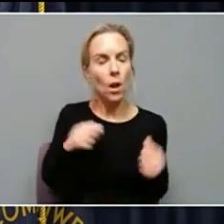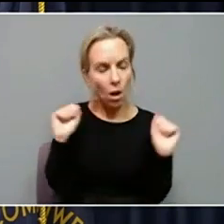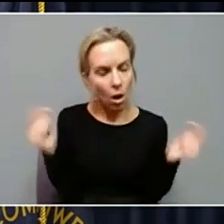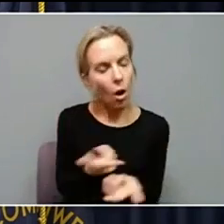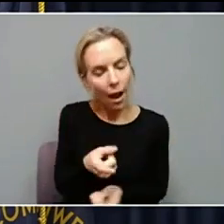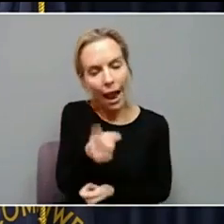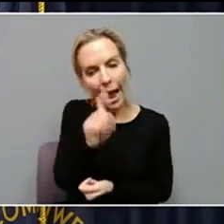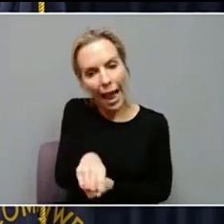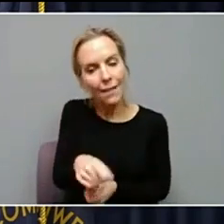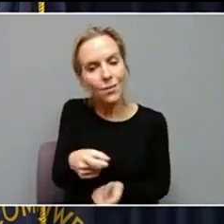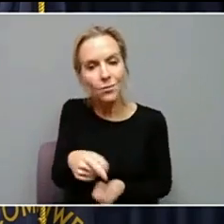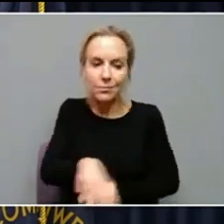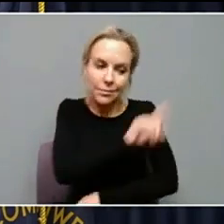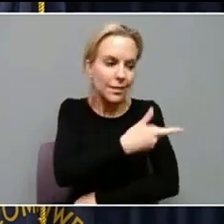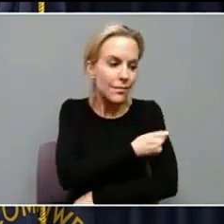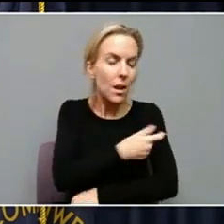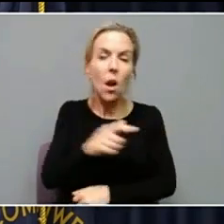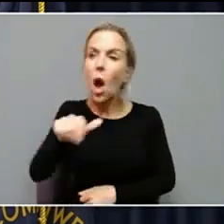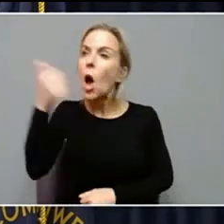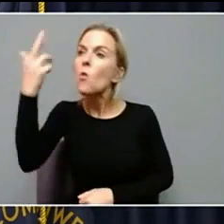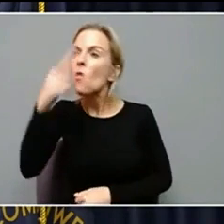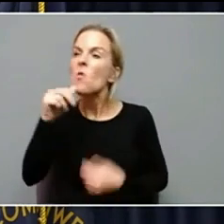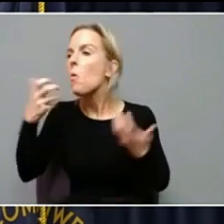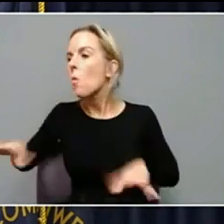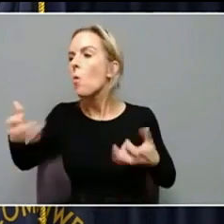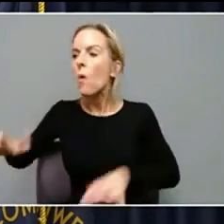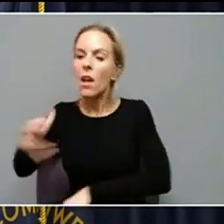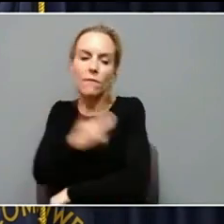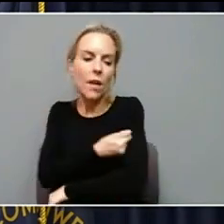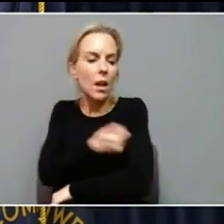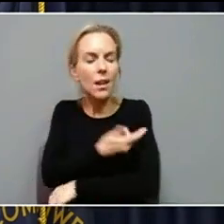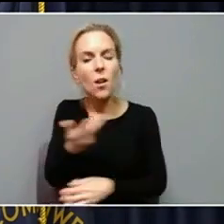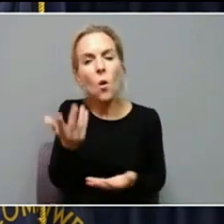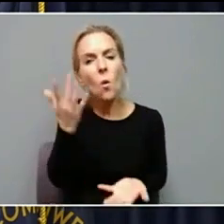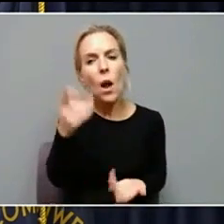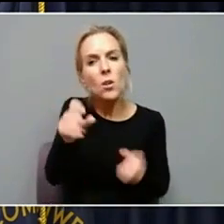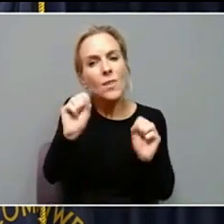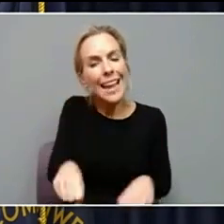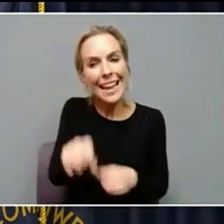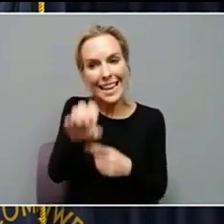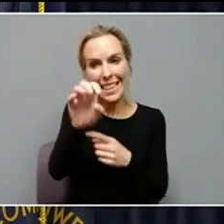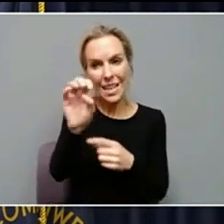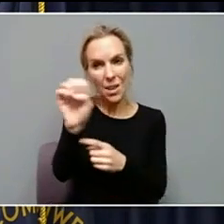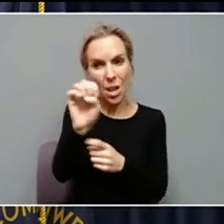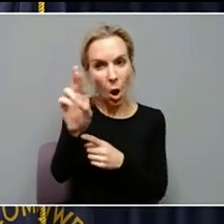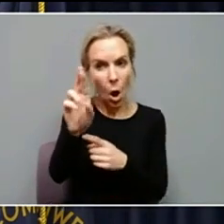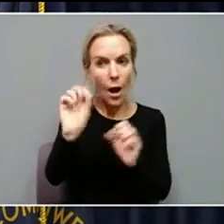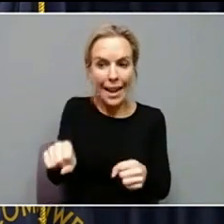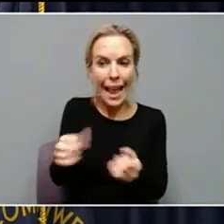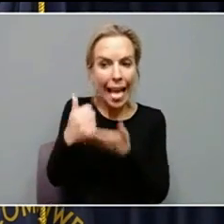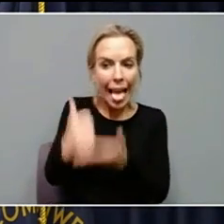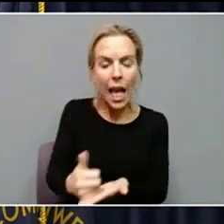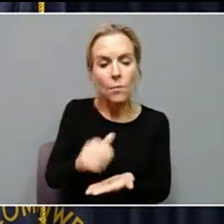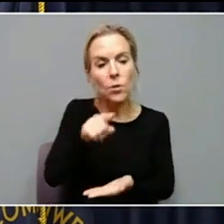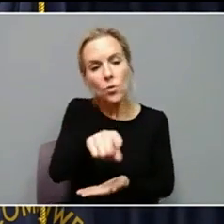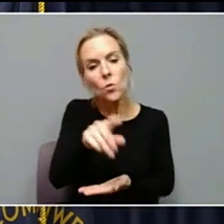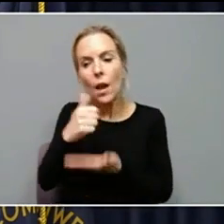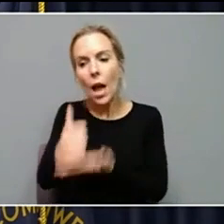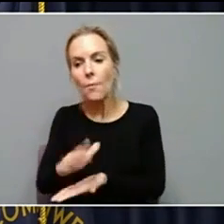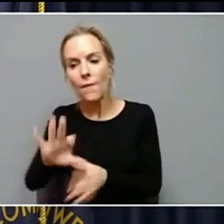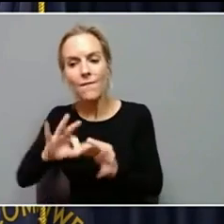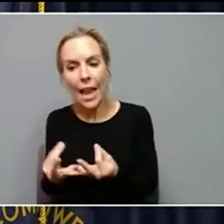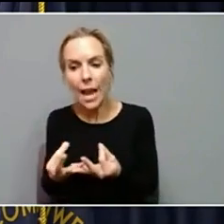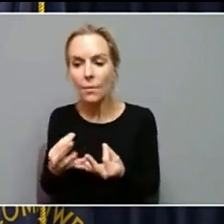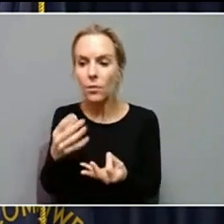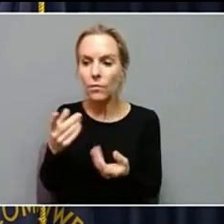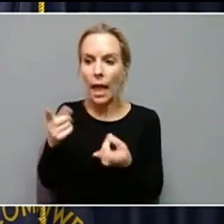get vaccinated for any other reason, how about so the ER can help you out or your family out if you're the next person in that car